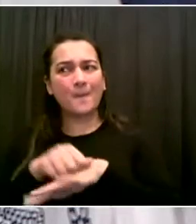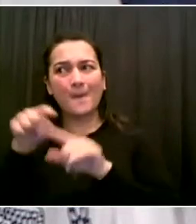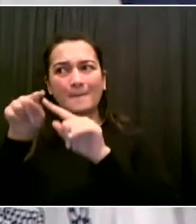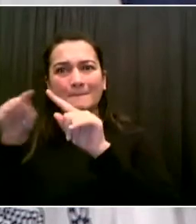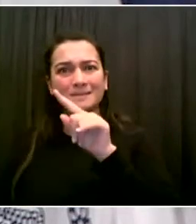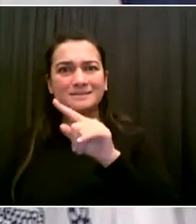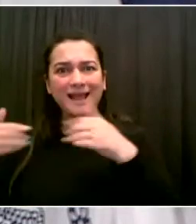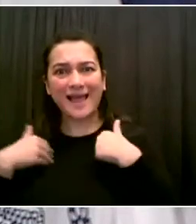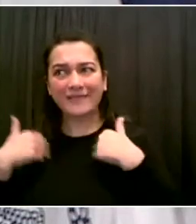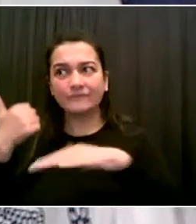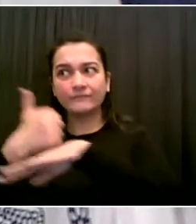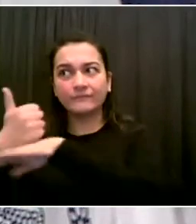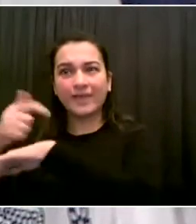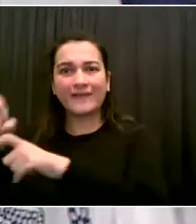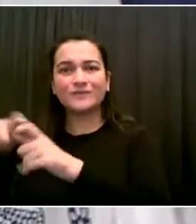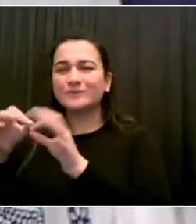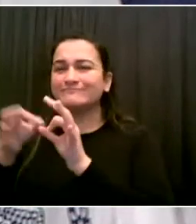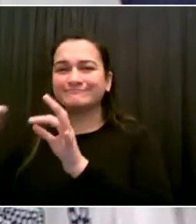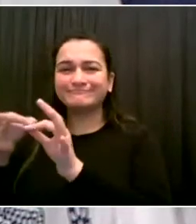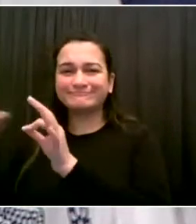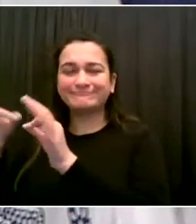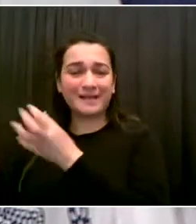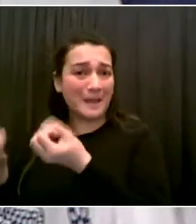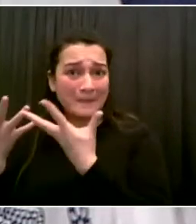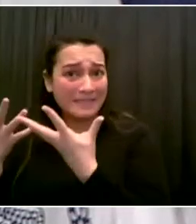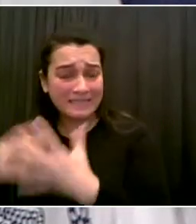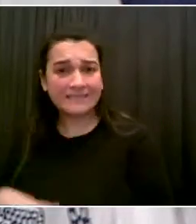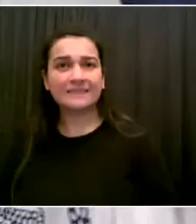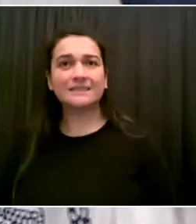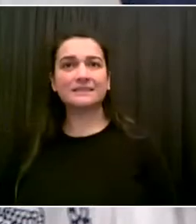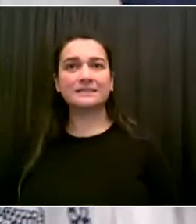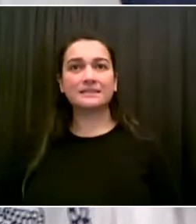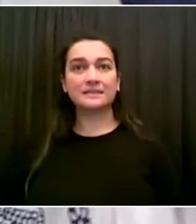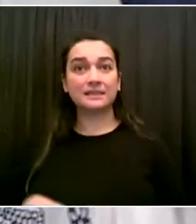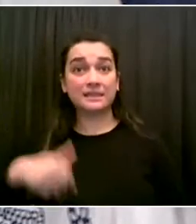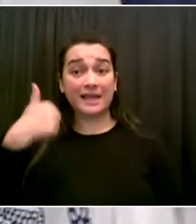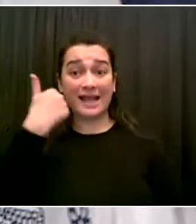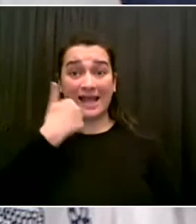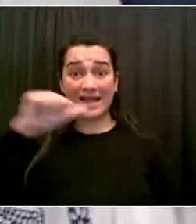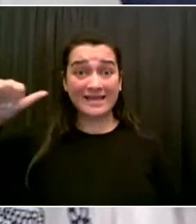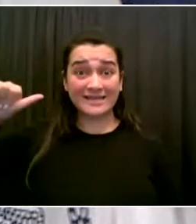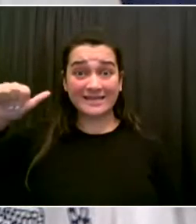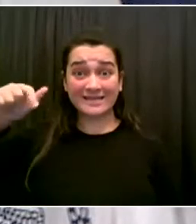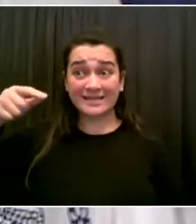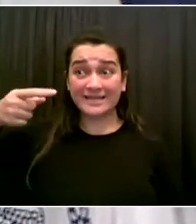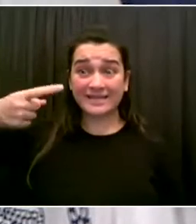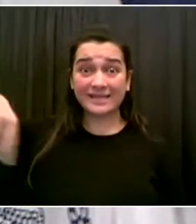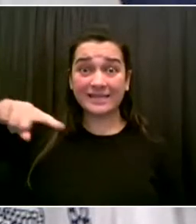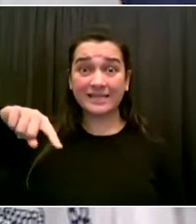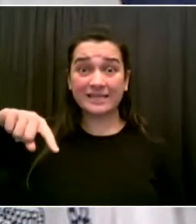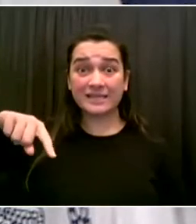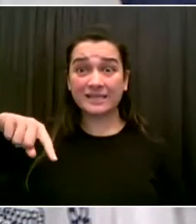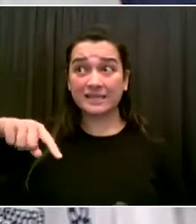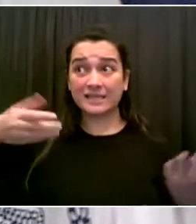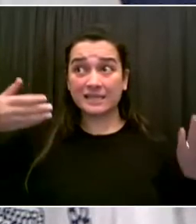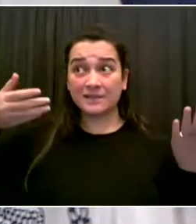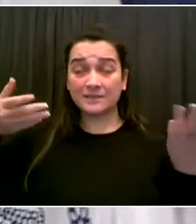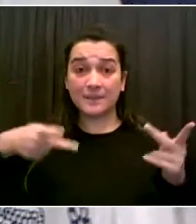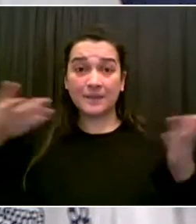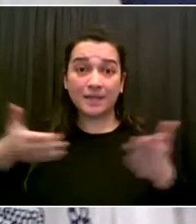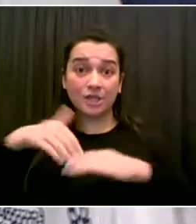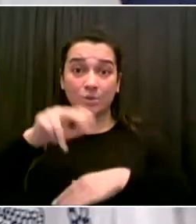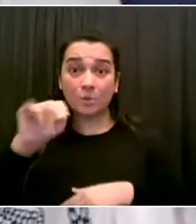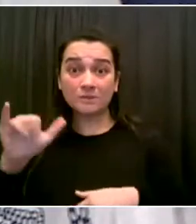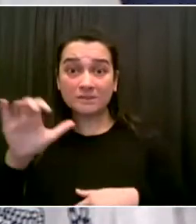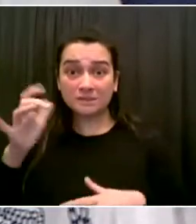J&J. I'll go to Dr. Choksi and Dr. Katz on both the appointments being